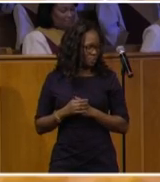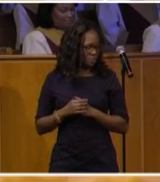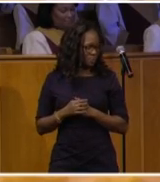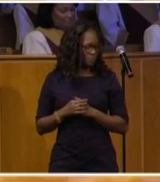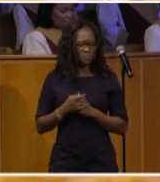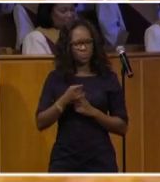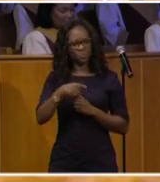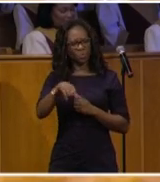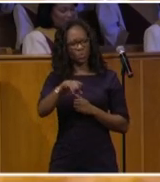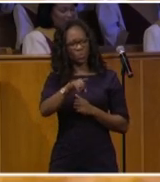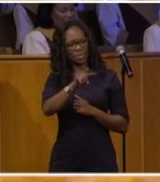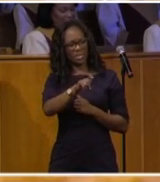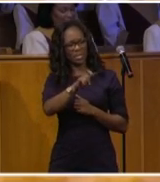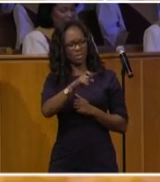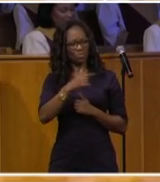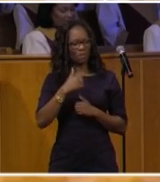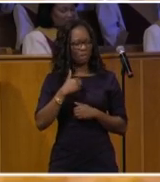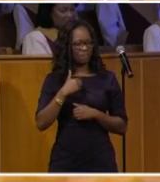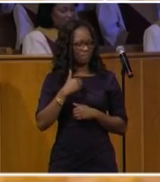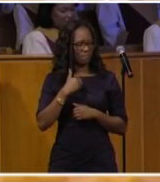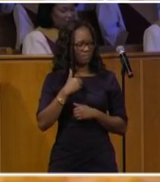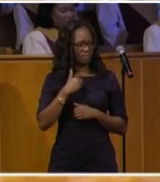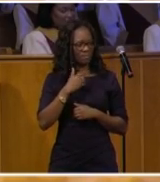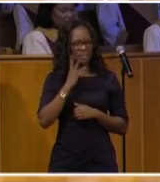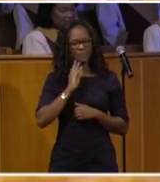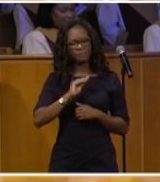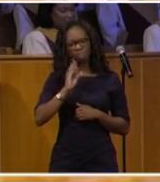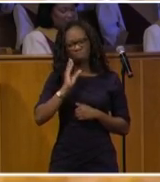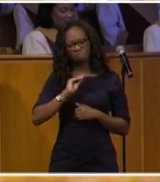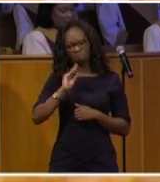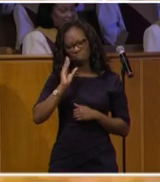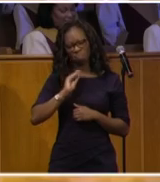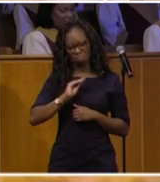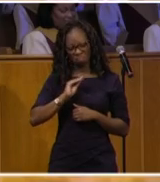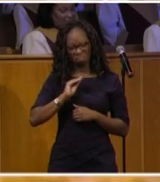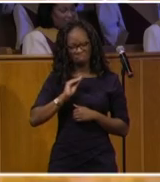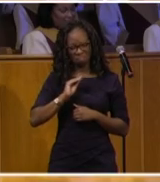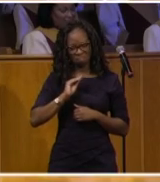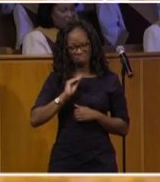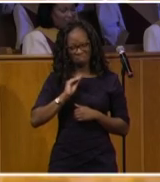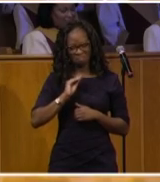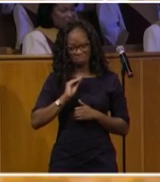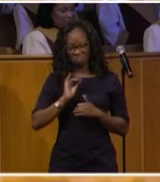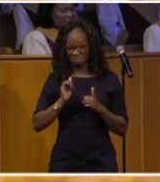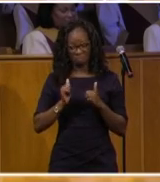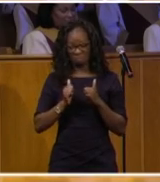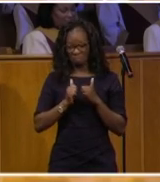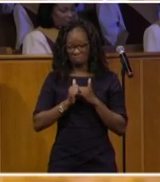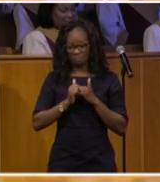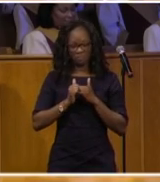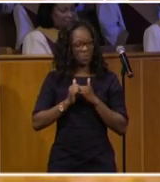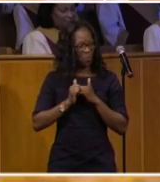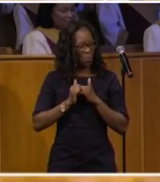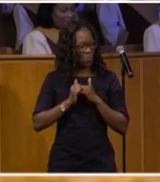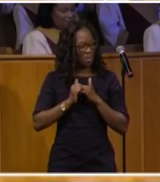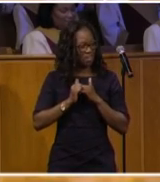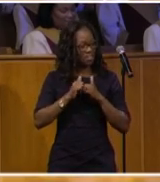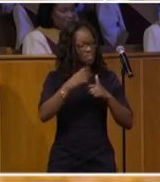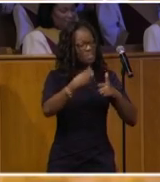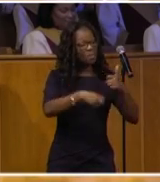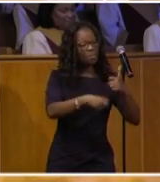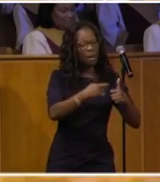You need to have experience with the problem